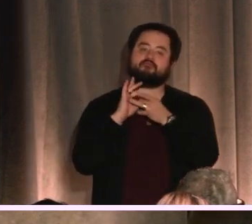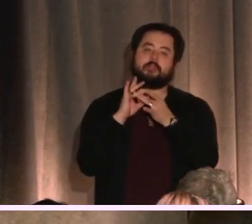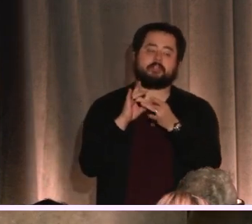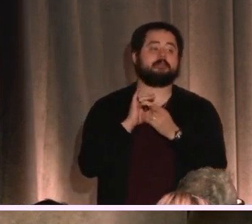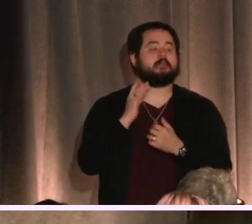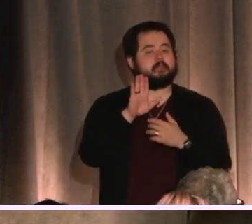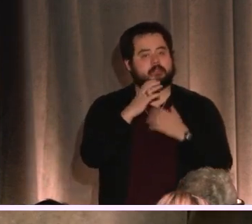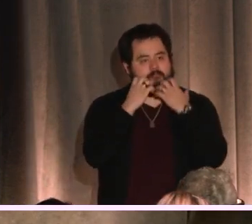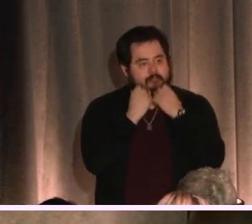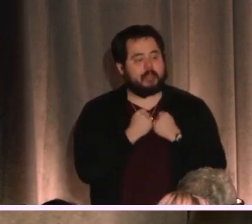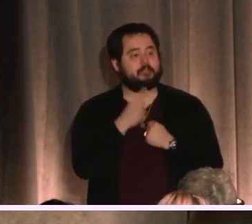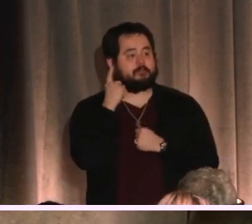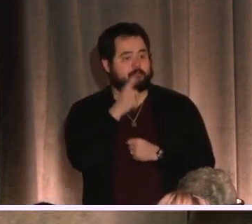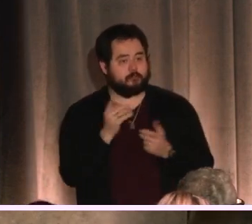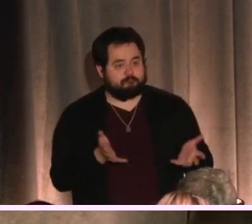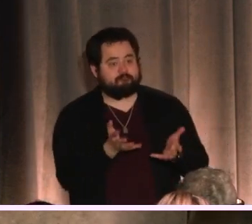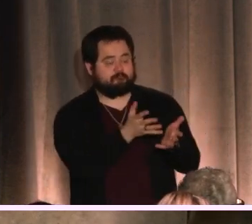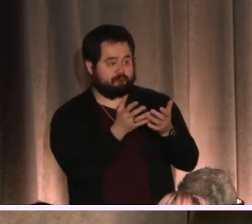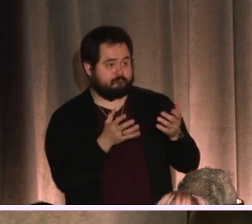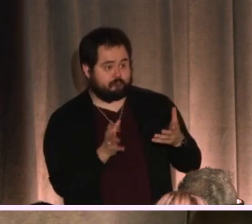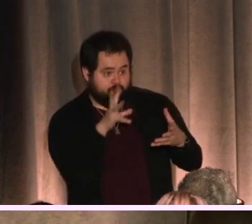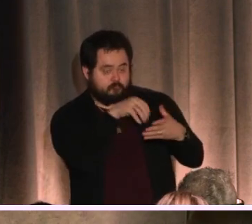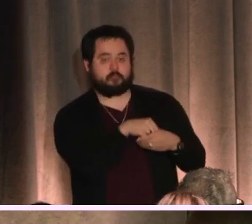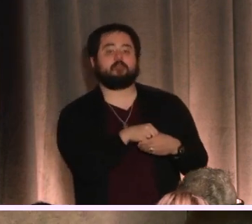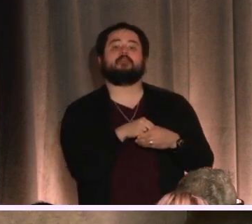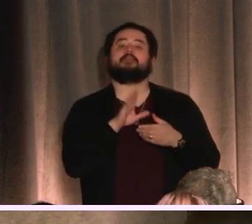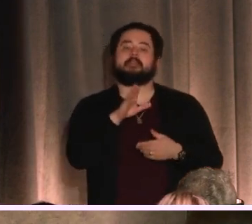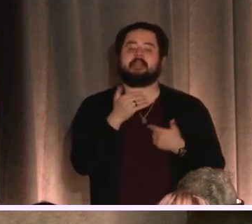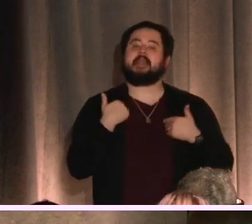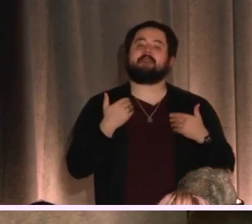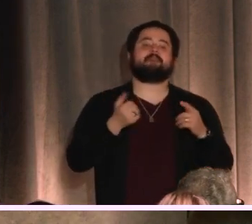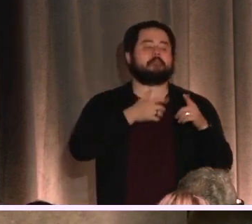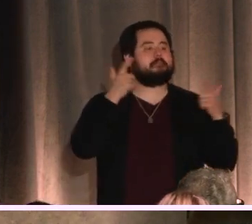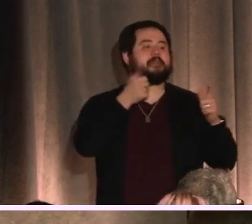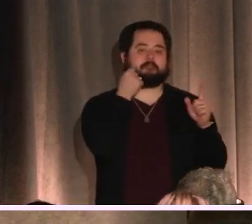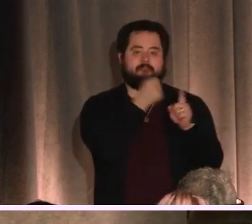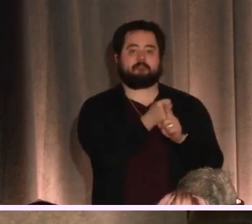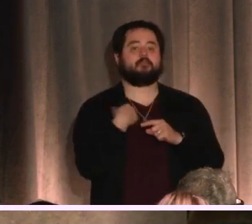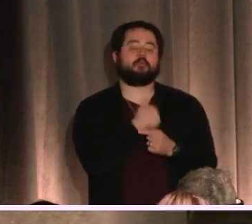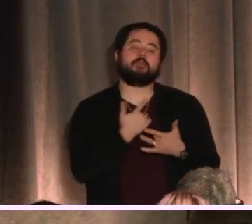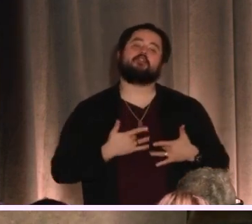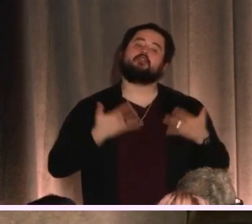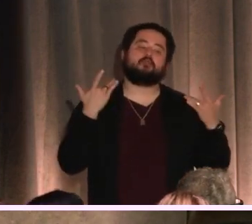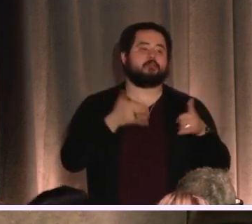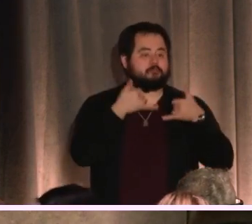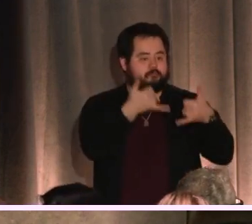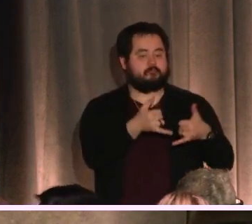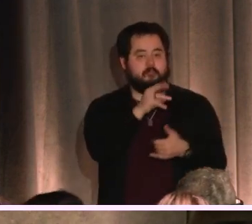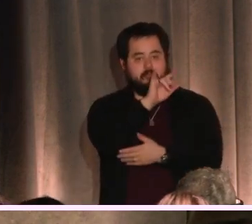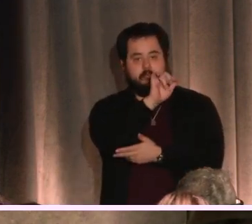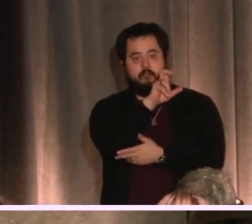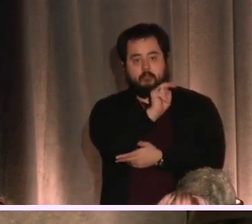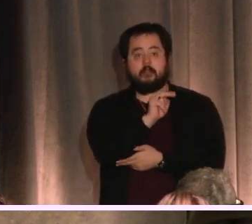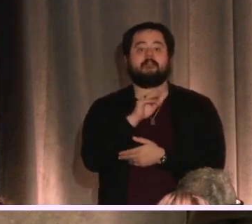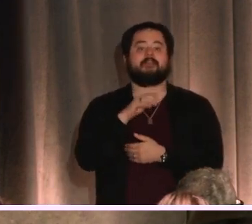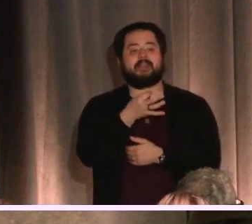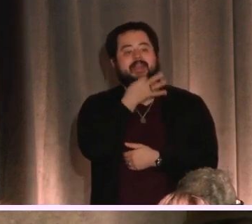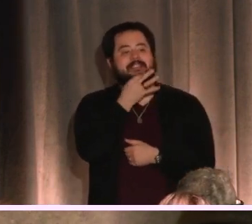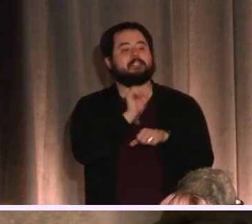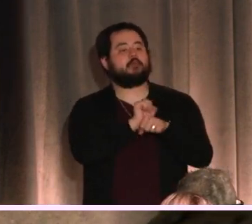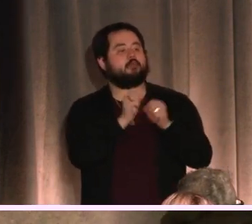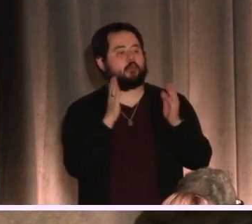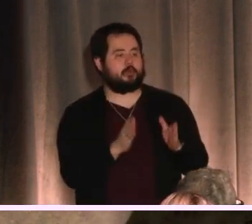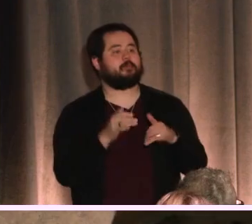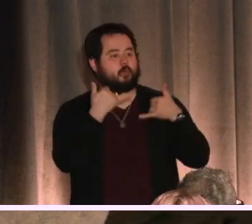opportunities and fostering inclusion has made a profound impact. We are thrilled to present Marvin Shepard with the Excellence in Employment Award. Congratulations,